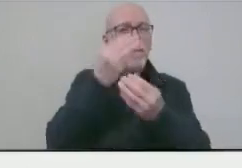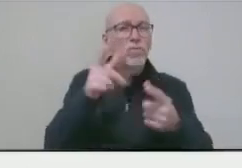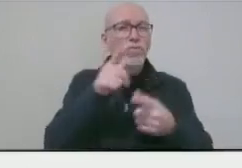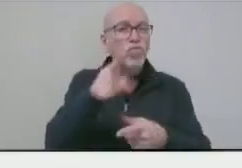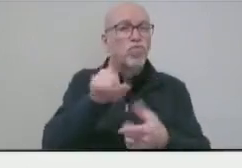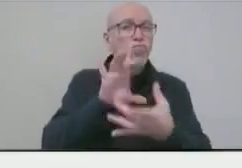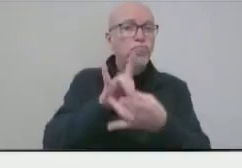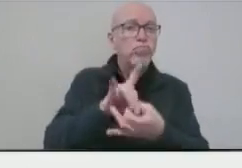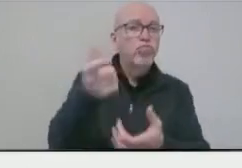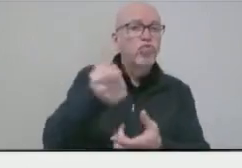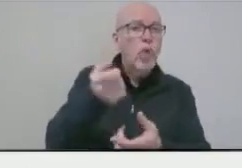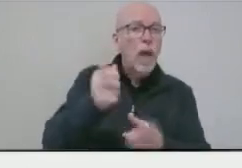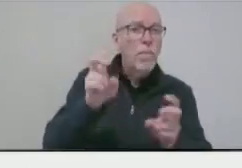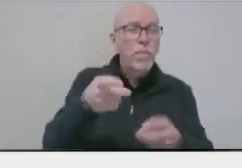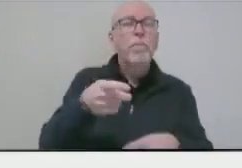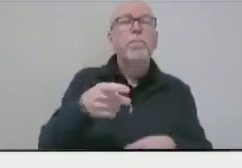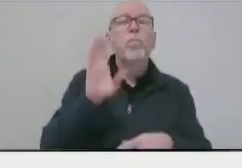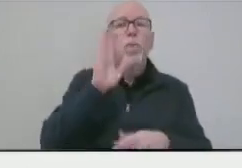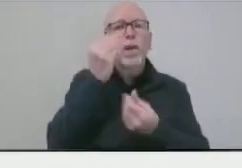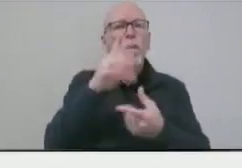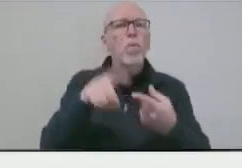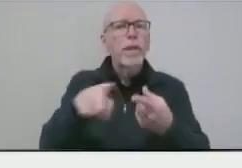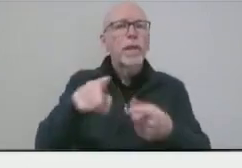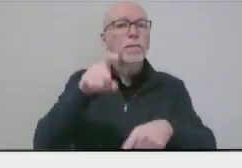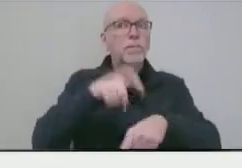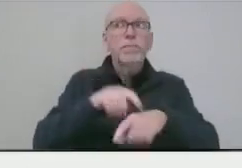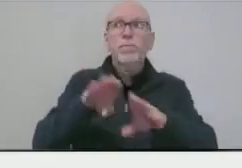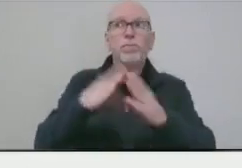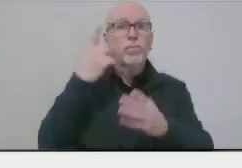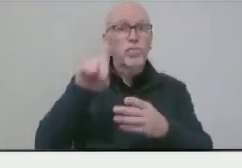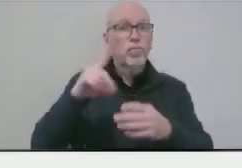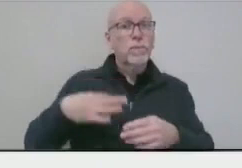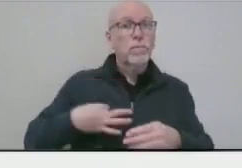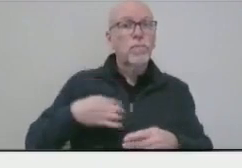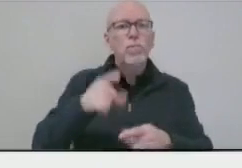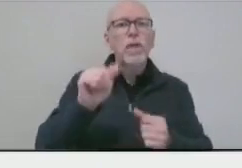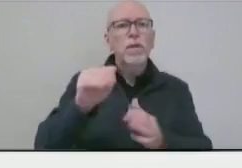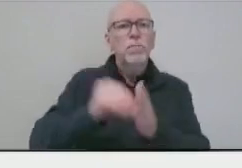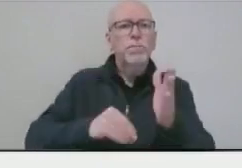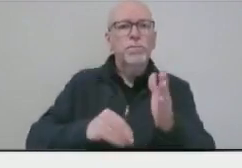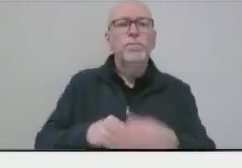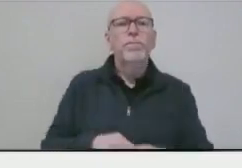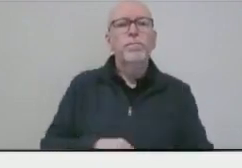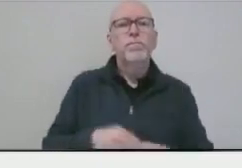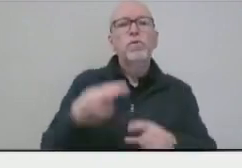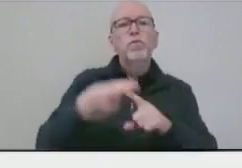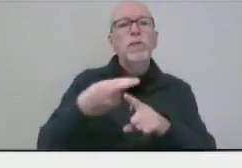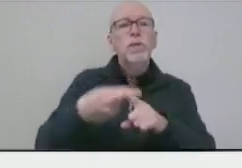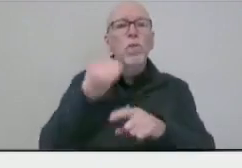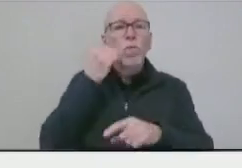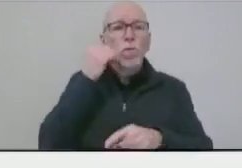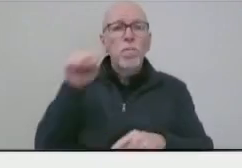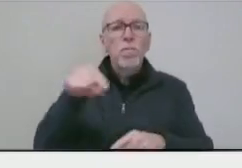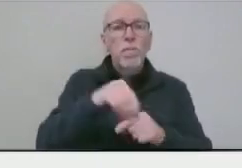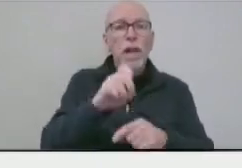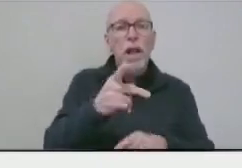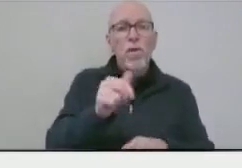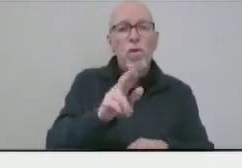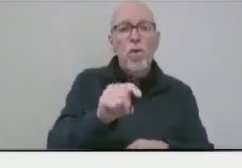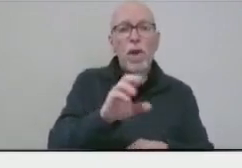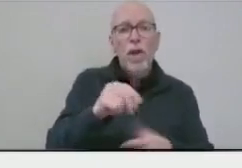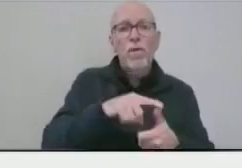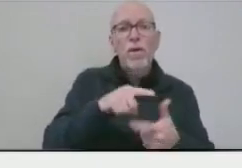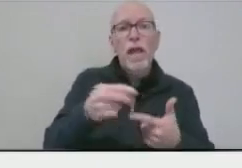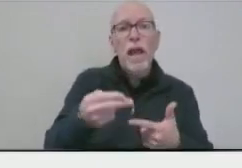informing them when the application for the Emergency Rental Assistance Program is available. Renter households in Elkhart County, Hamilton